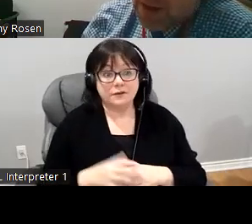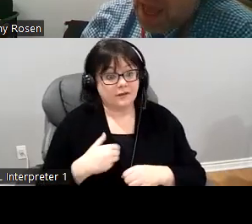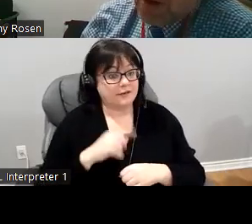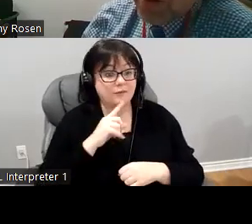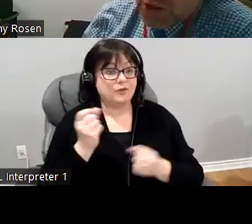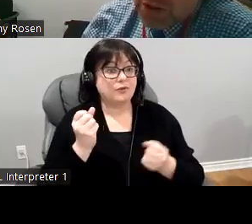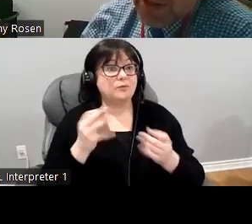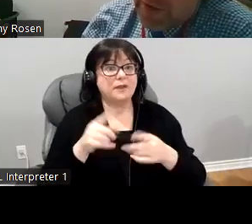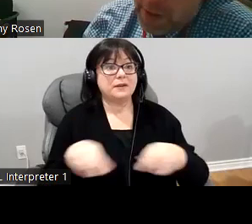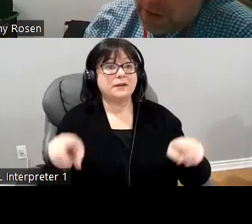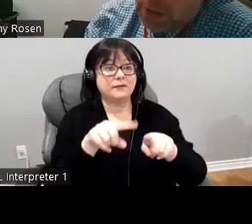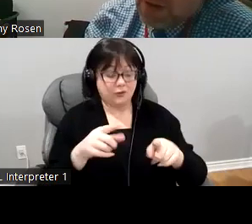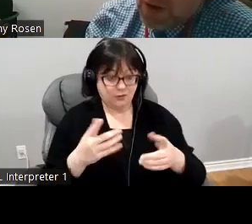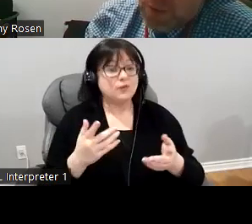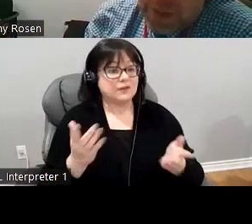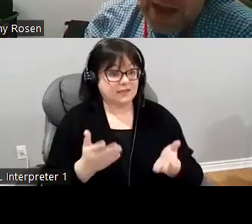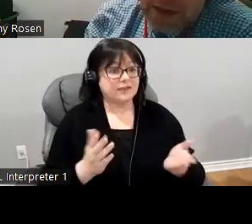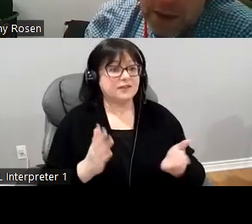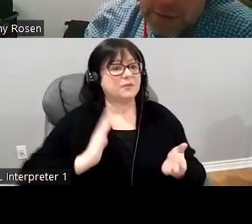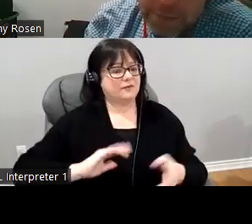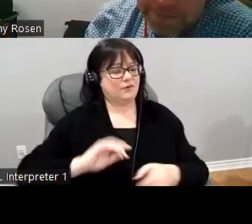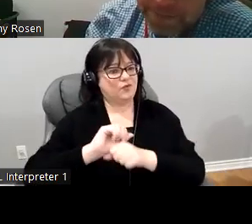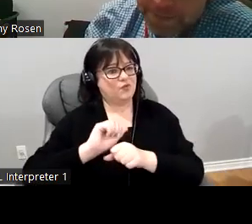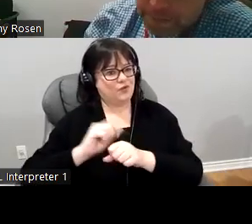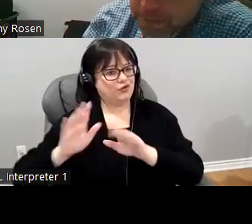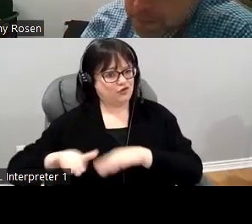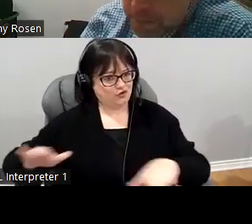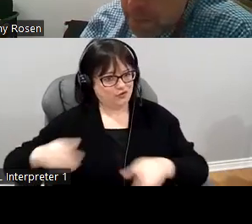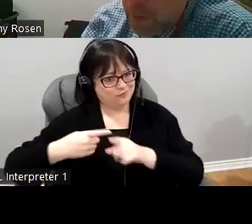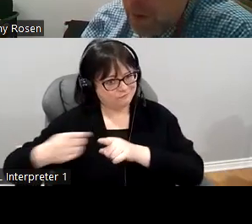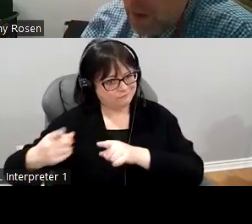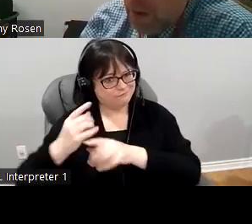career and are certainly familiar with that conundrum.